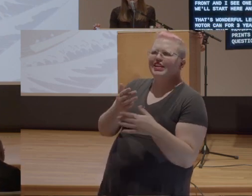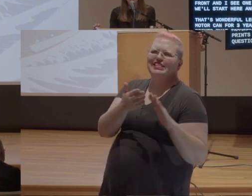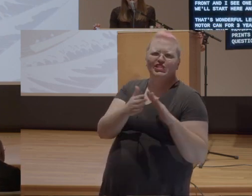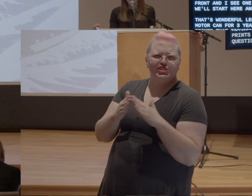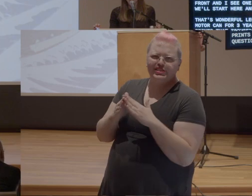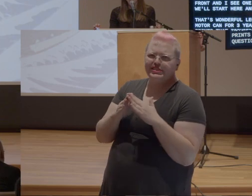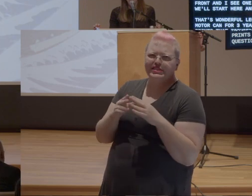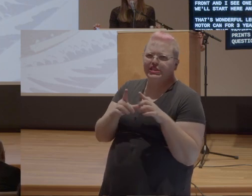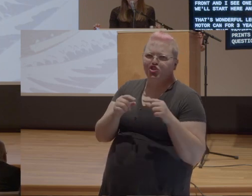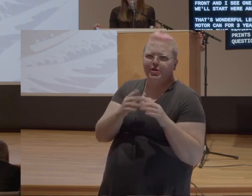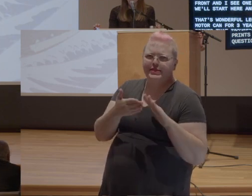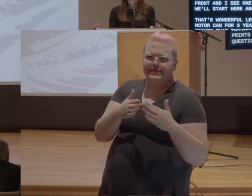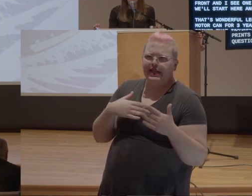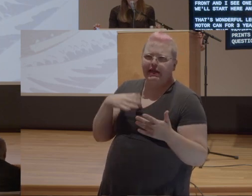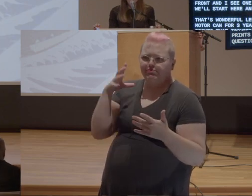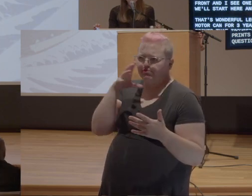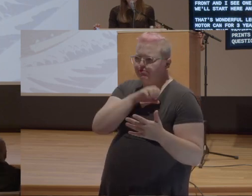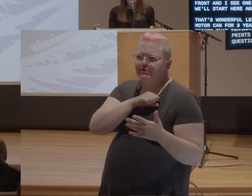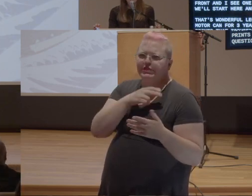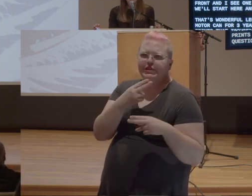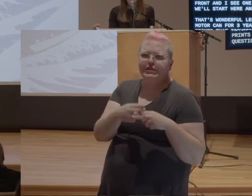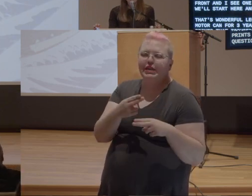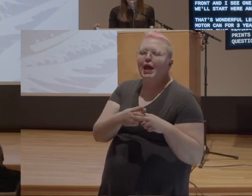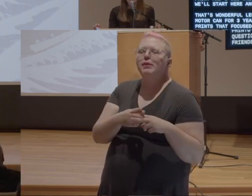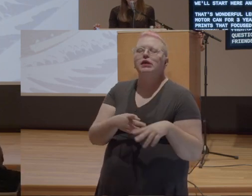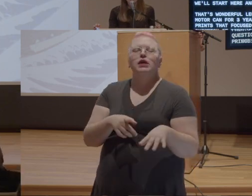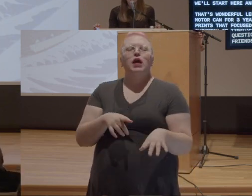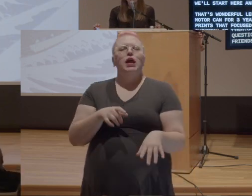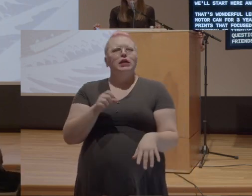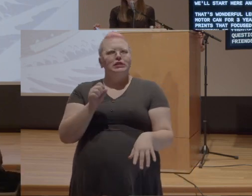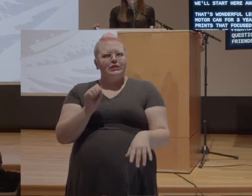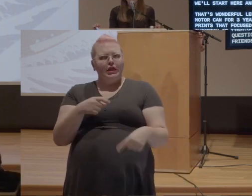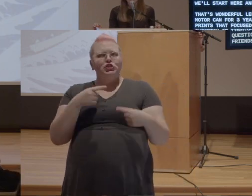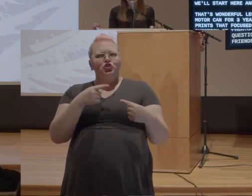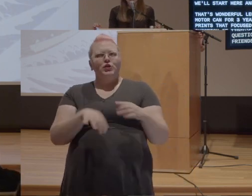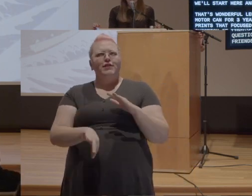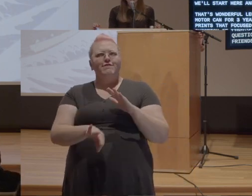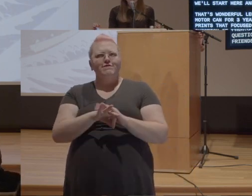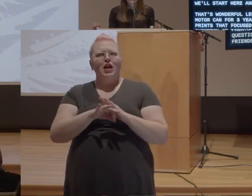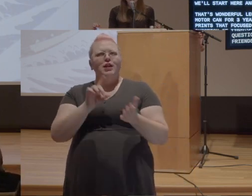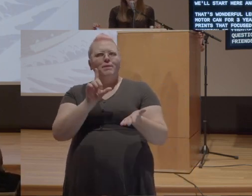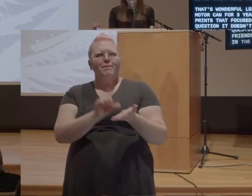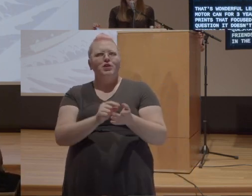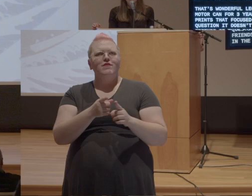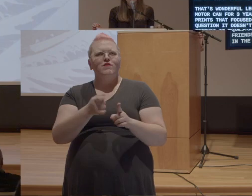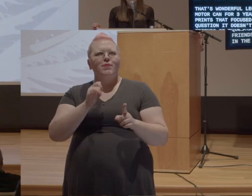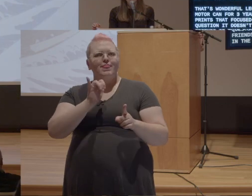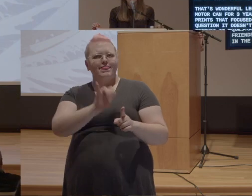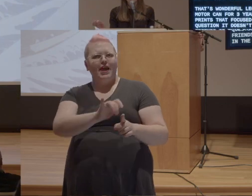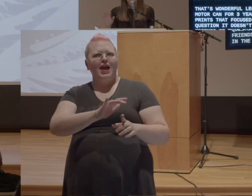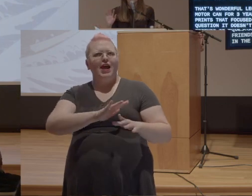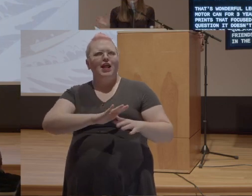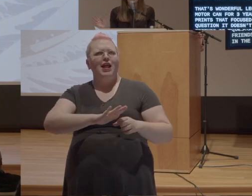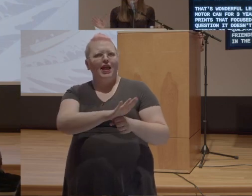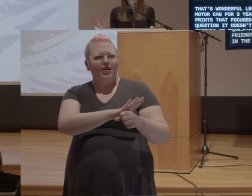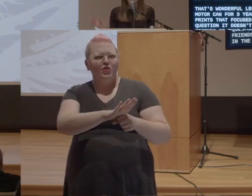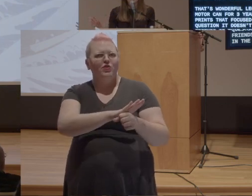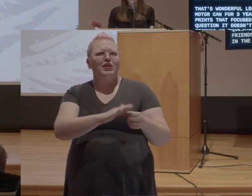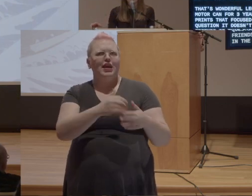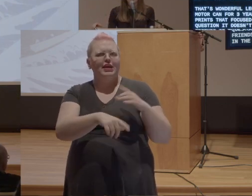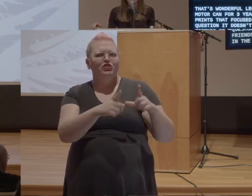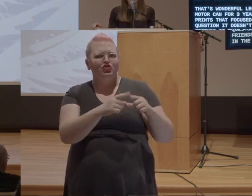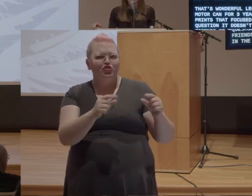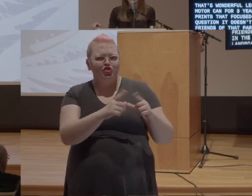says a lot, perhaps, that there aren't prints of that part of the country, at least not in the Edo period, because most of these